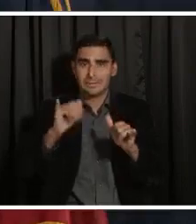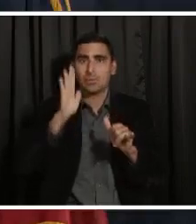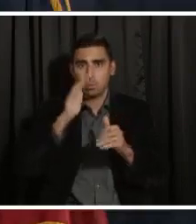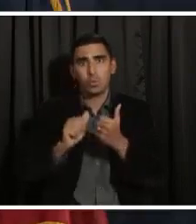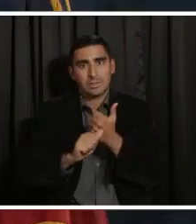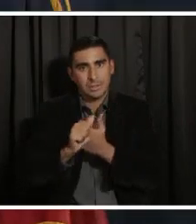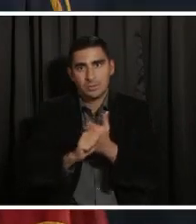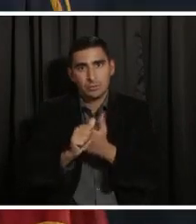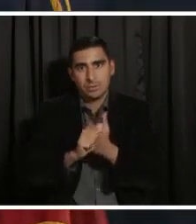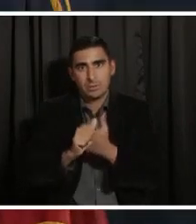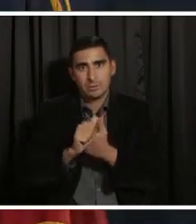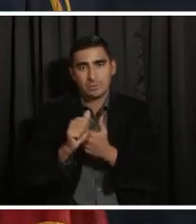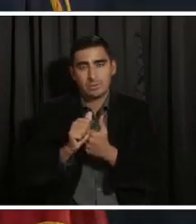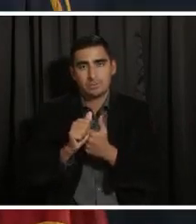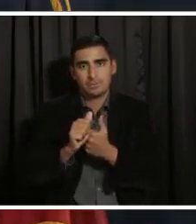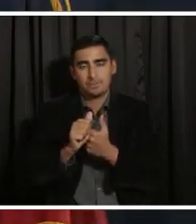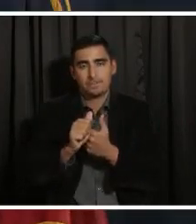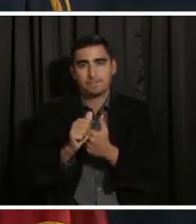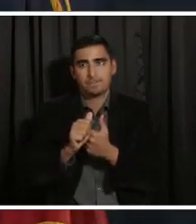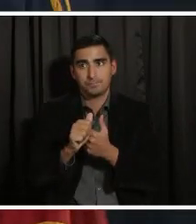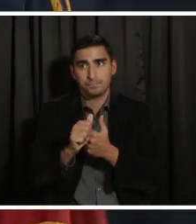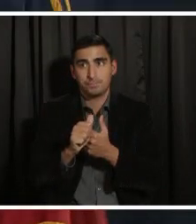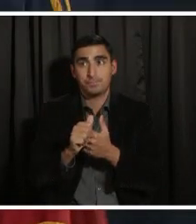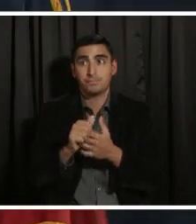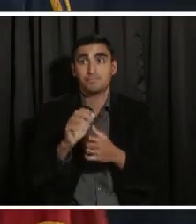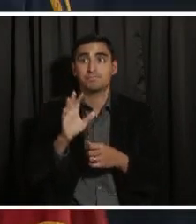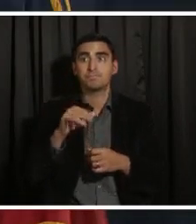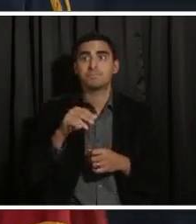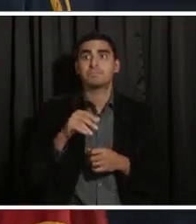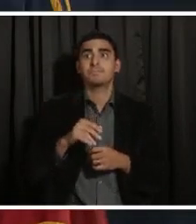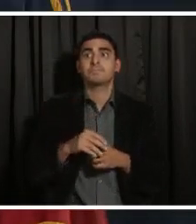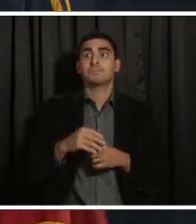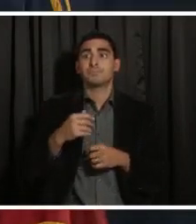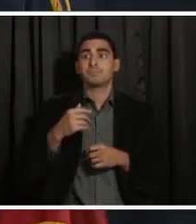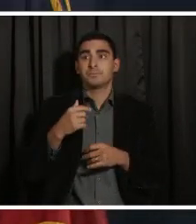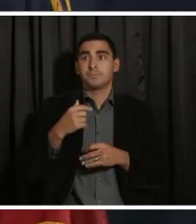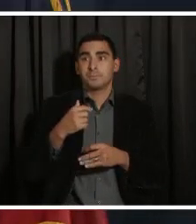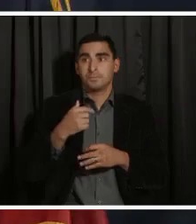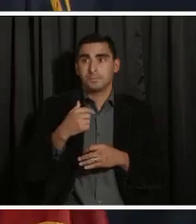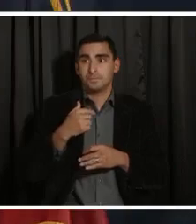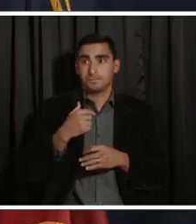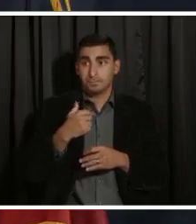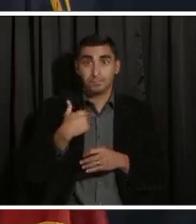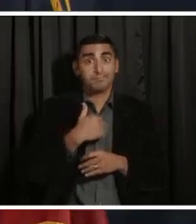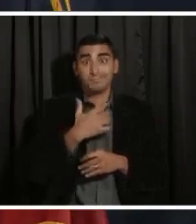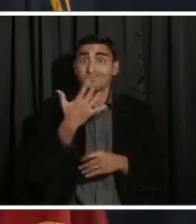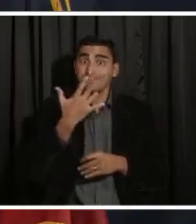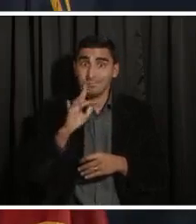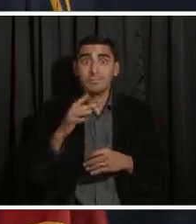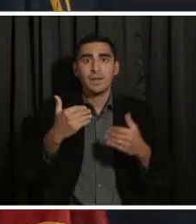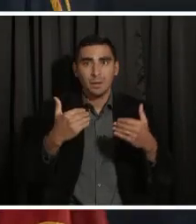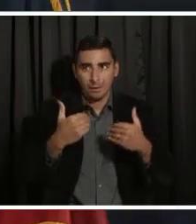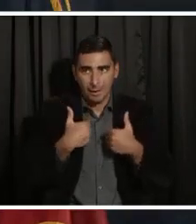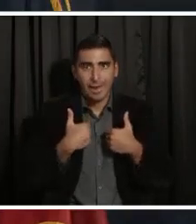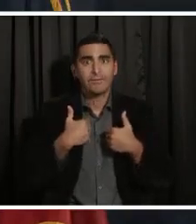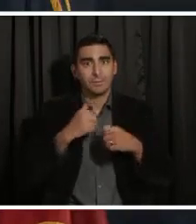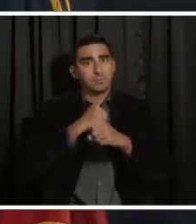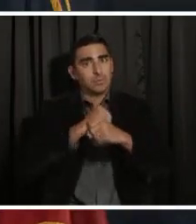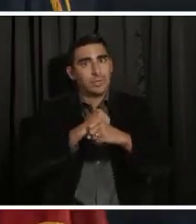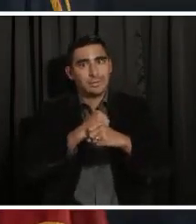virus. Fortunately, we have a widely available, free, quick, and easy way to protect yourself with a